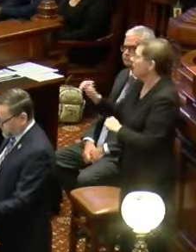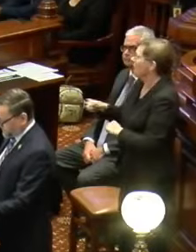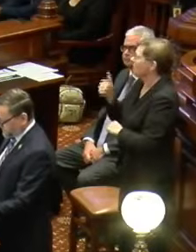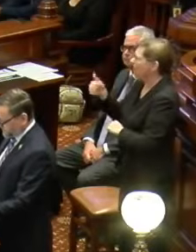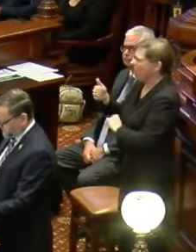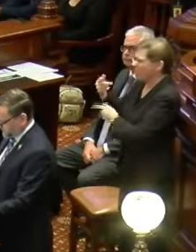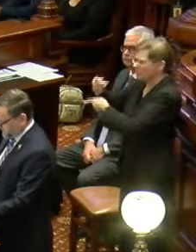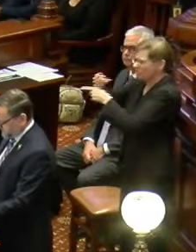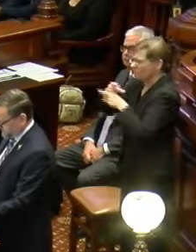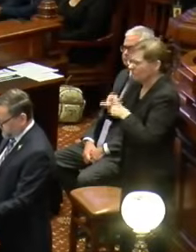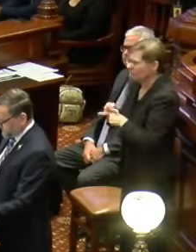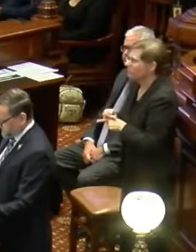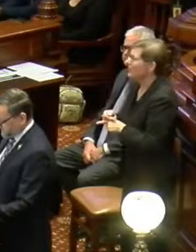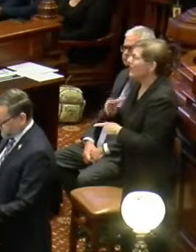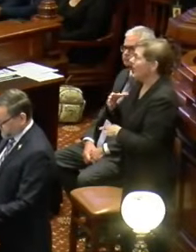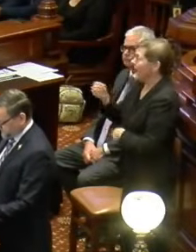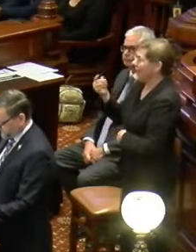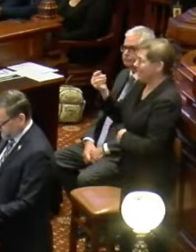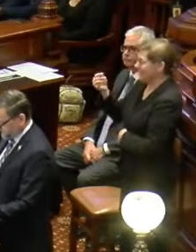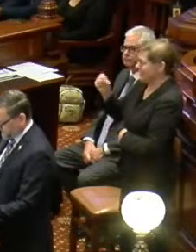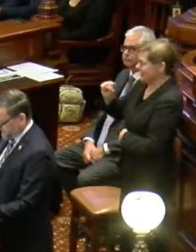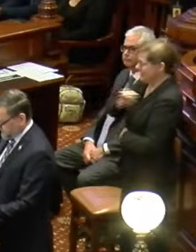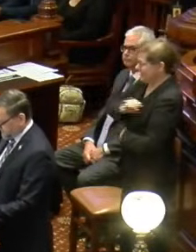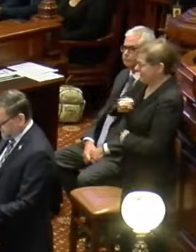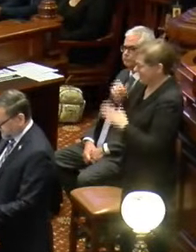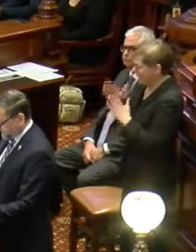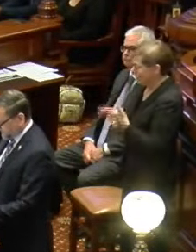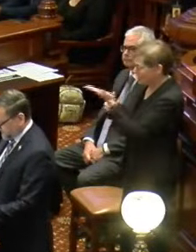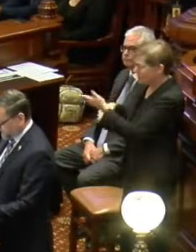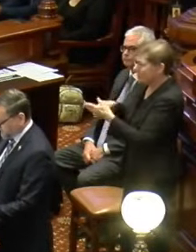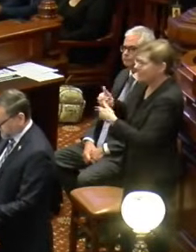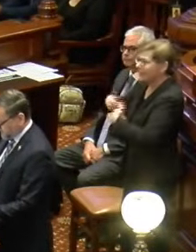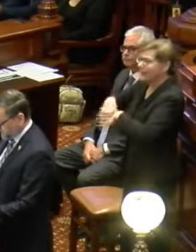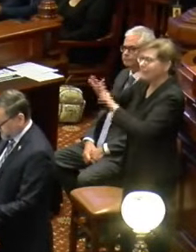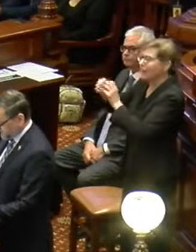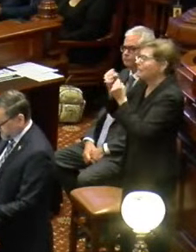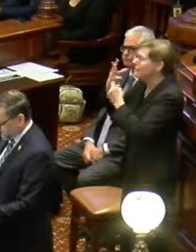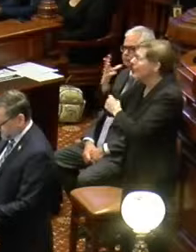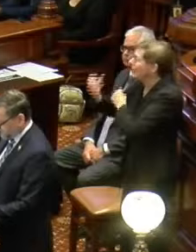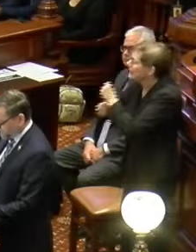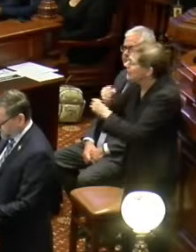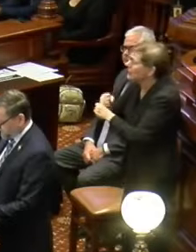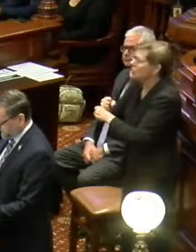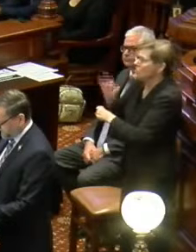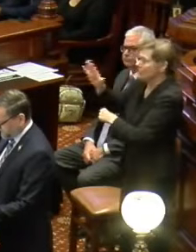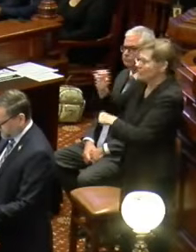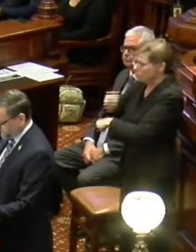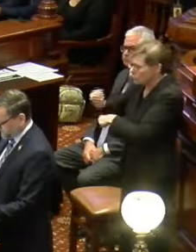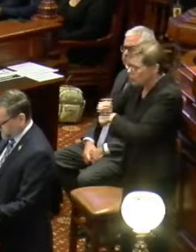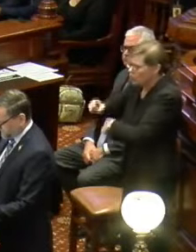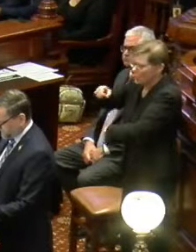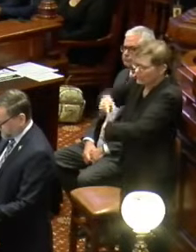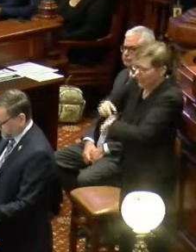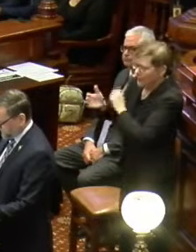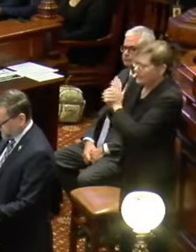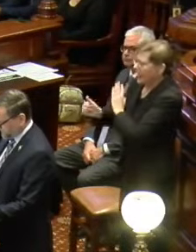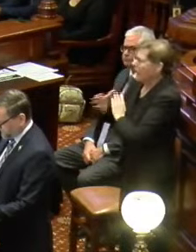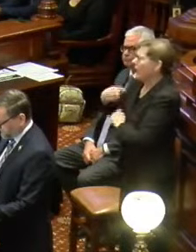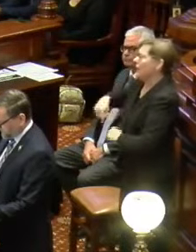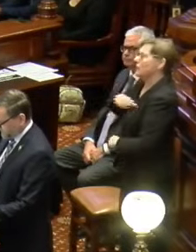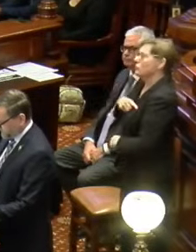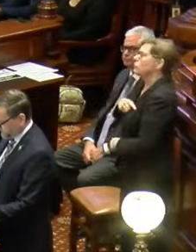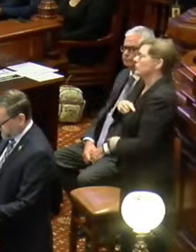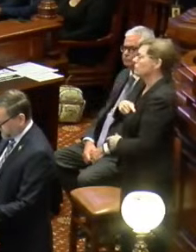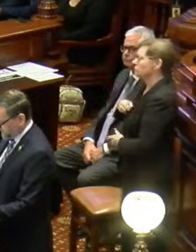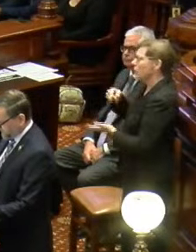And whereas Senator Durbin has given decades of himself, his time, and his talents, and is deserving of immense gratitude and honor for